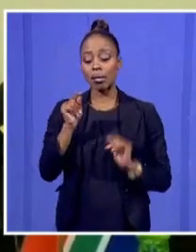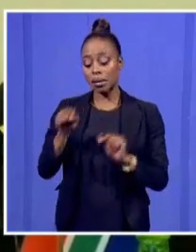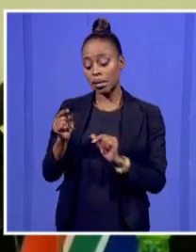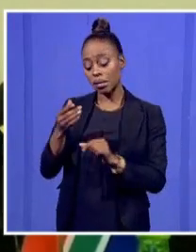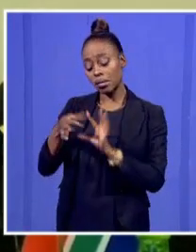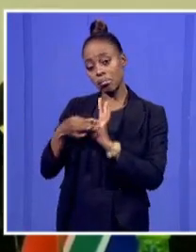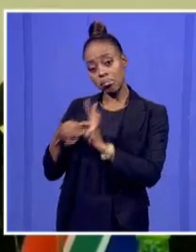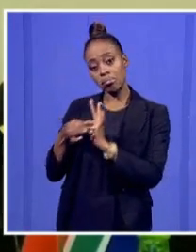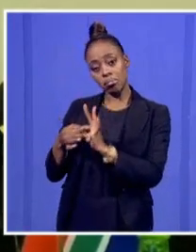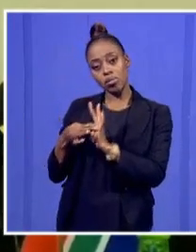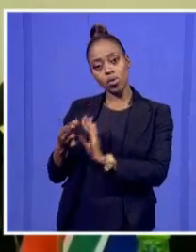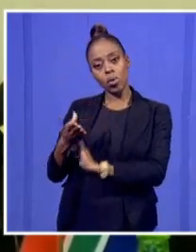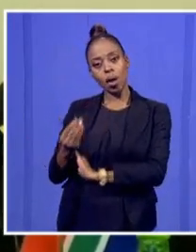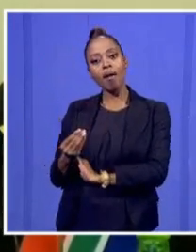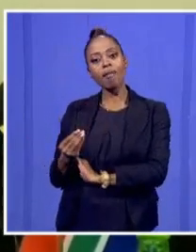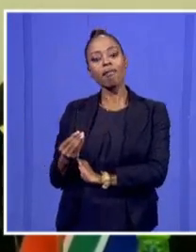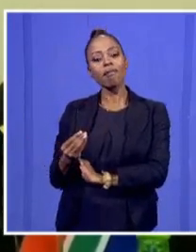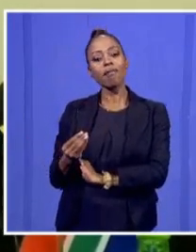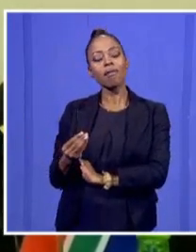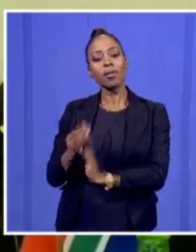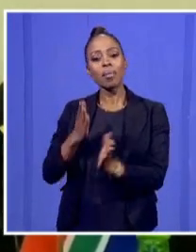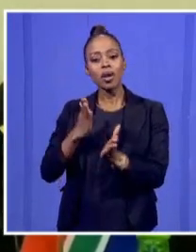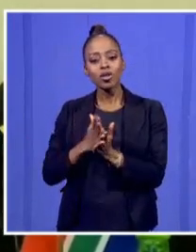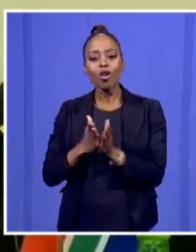the center of everything we do.